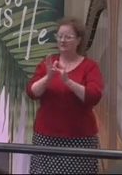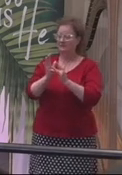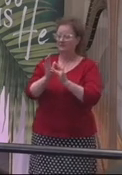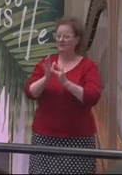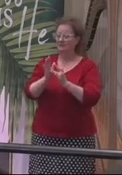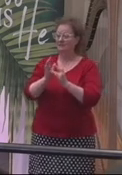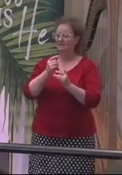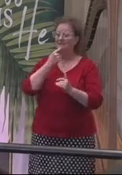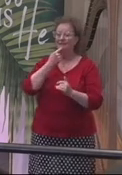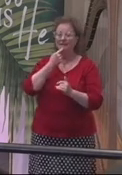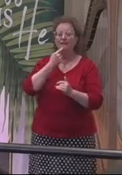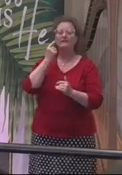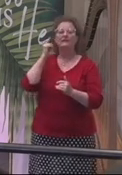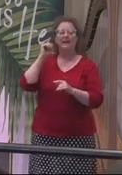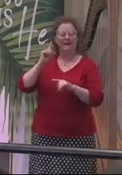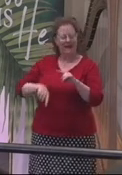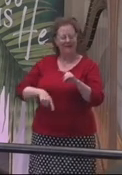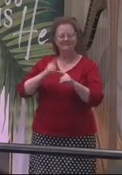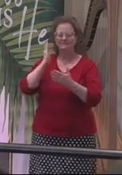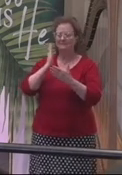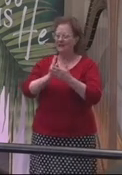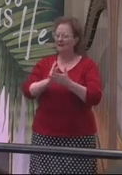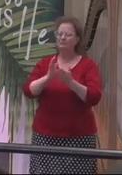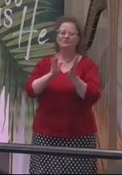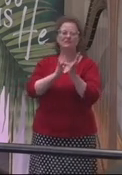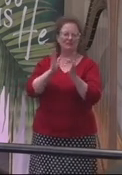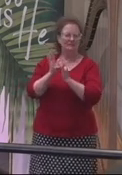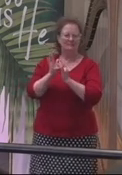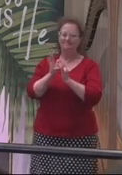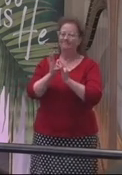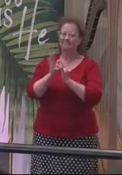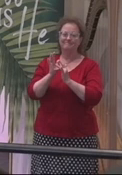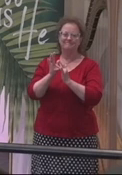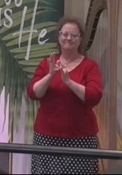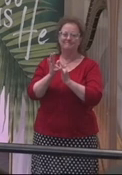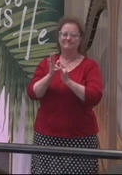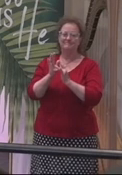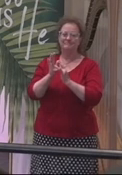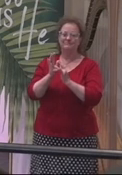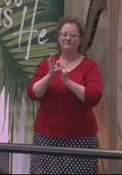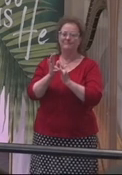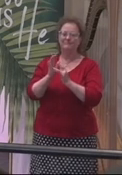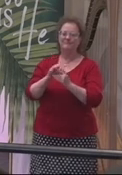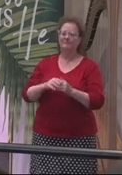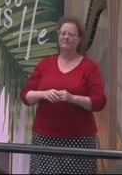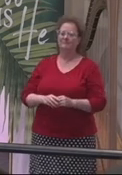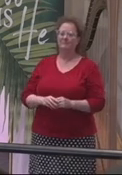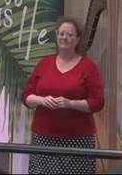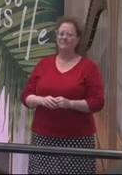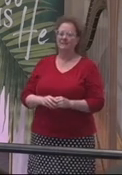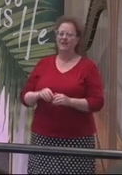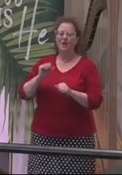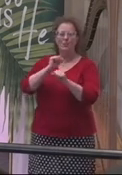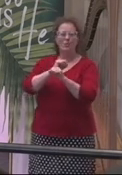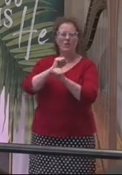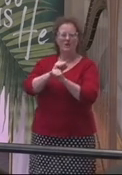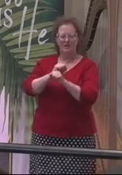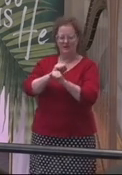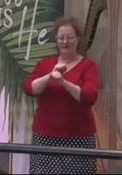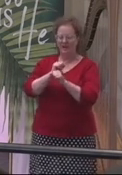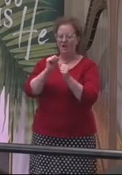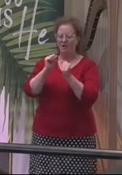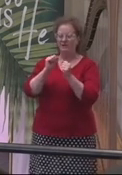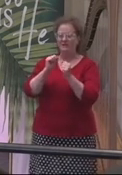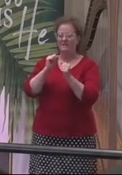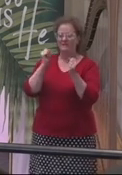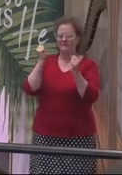say that with me? You can't stop Jesus. He's on his way to deal with our real problem of sin, and you